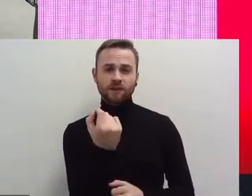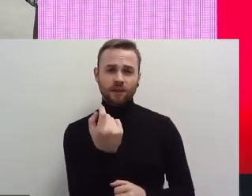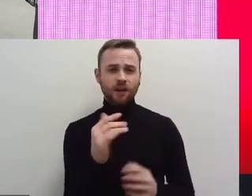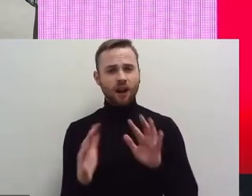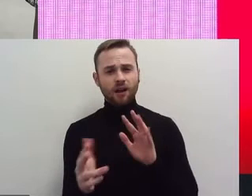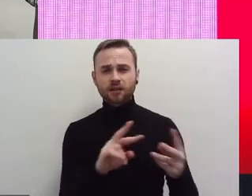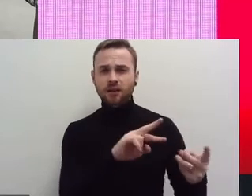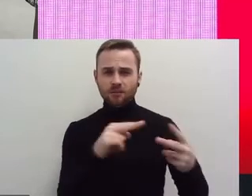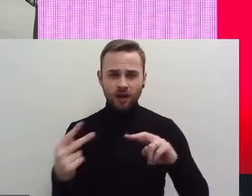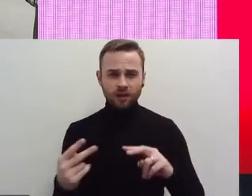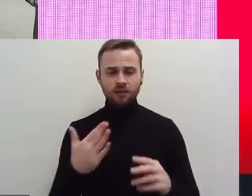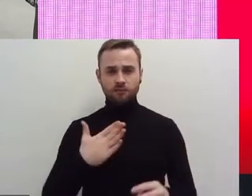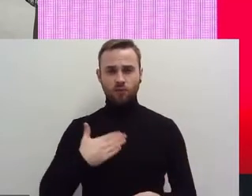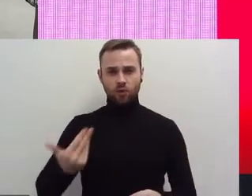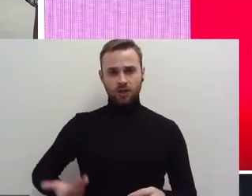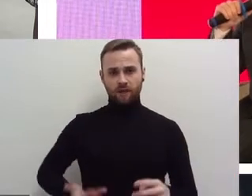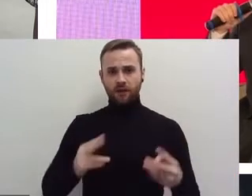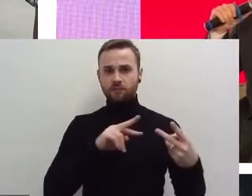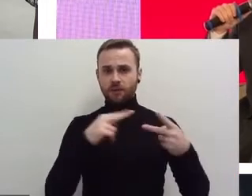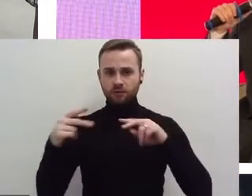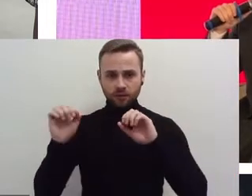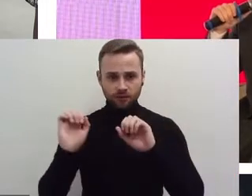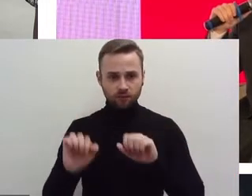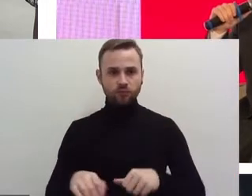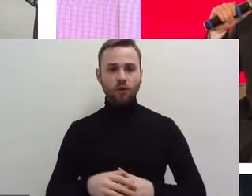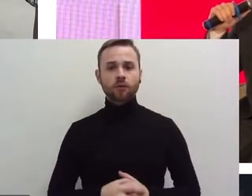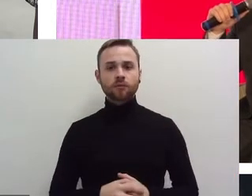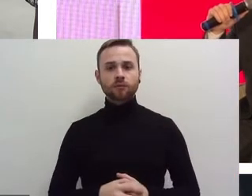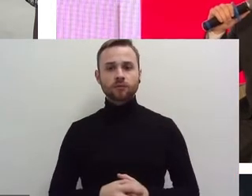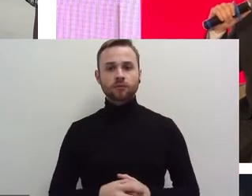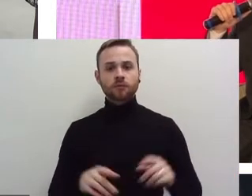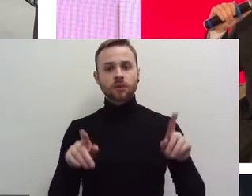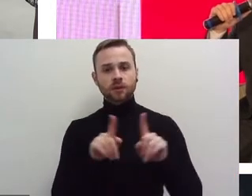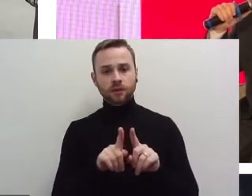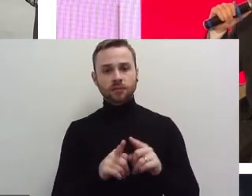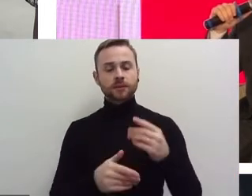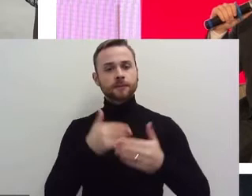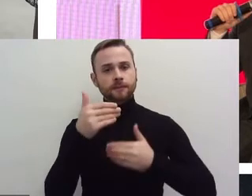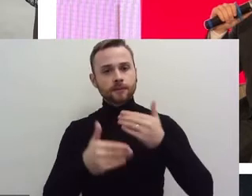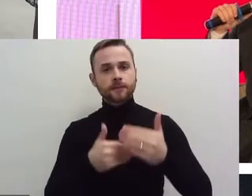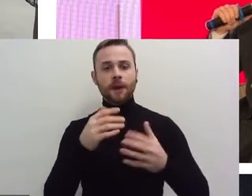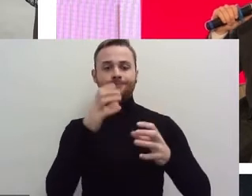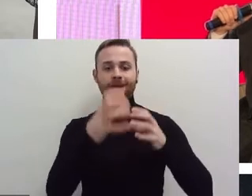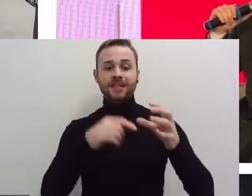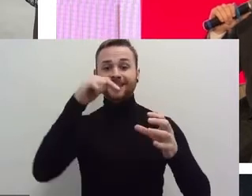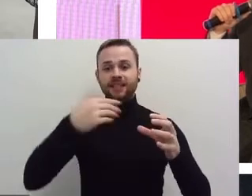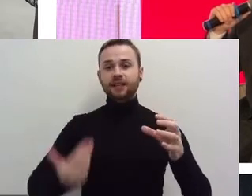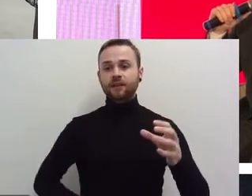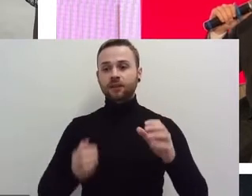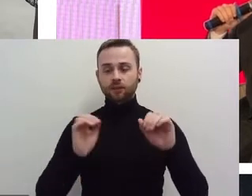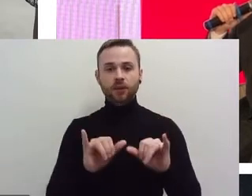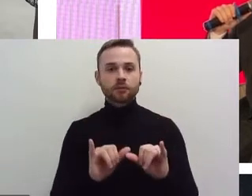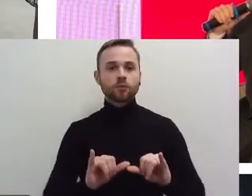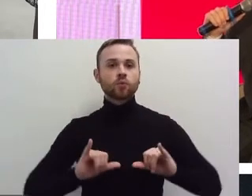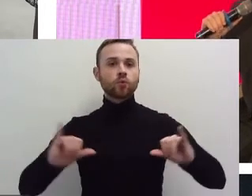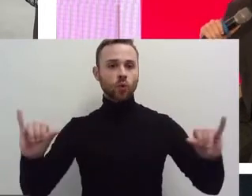well, have a planet which is thriving, not only for those, for us, but also for